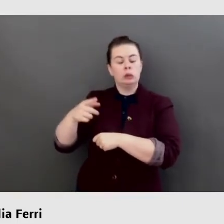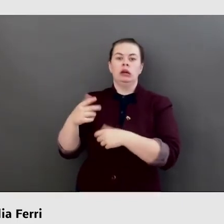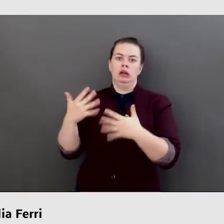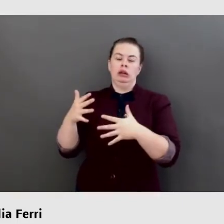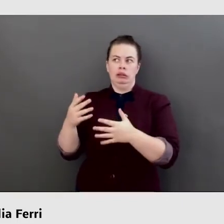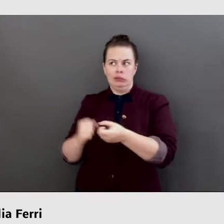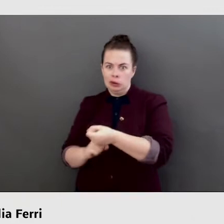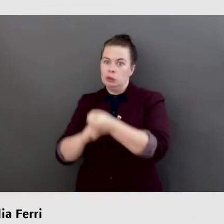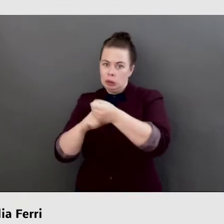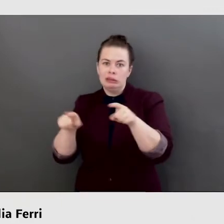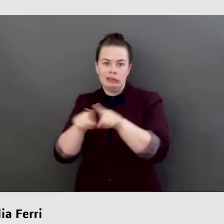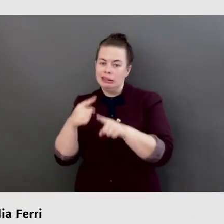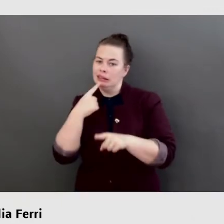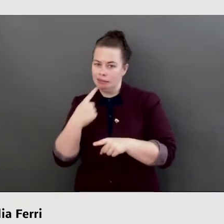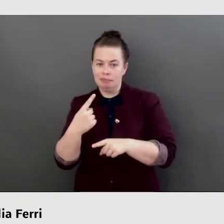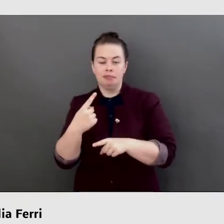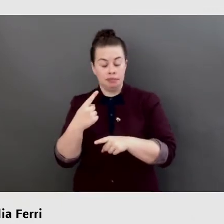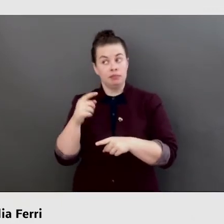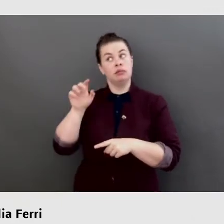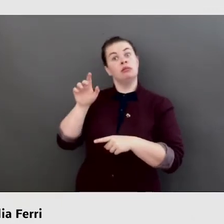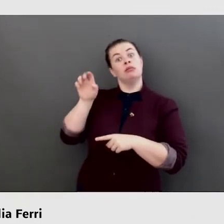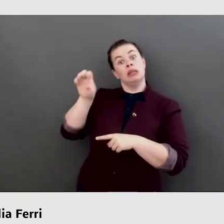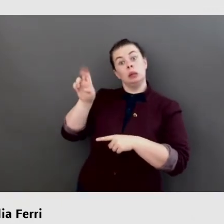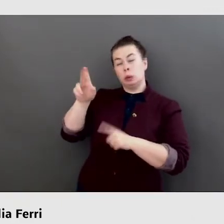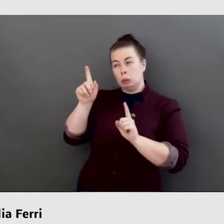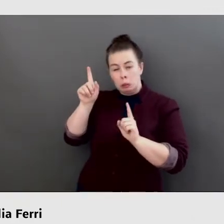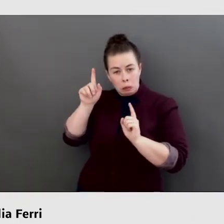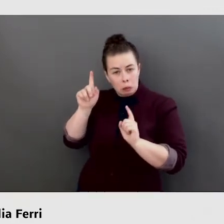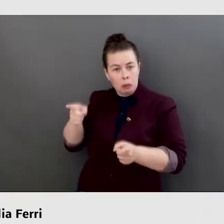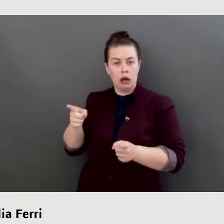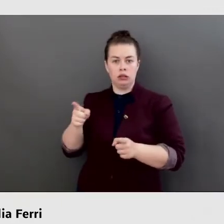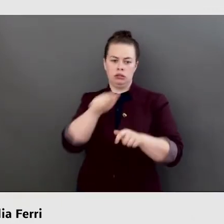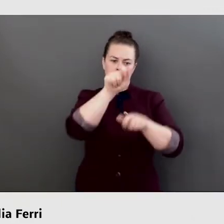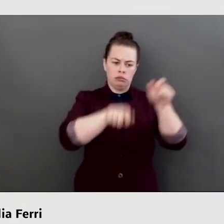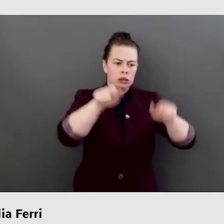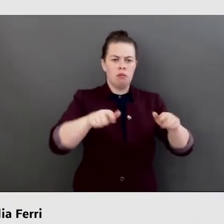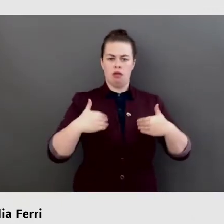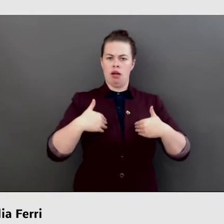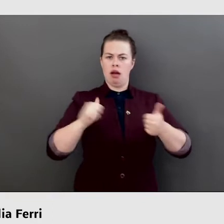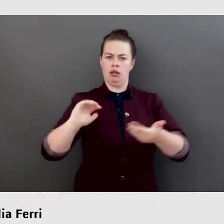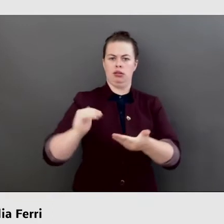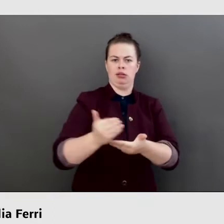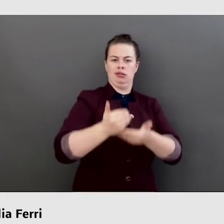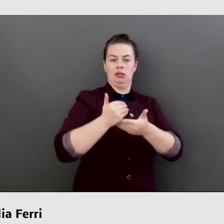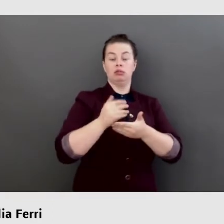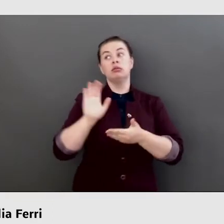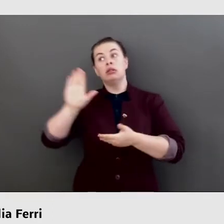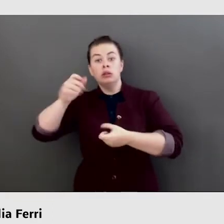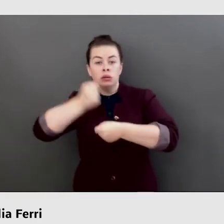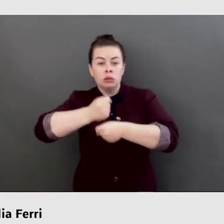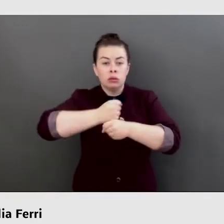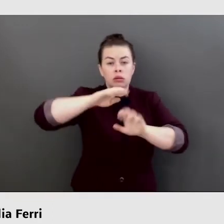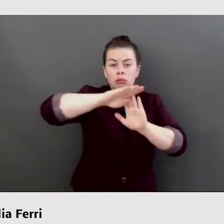a cross-cutting provision that requires the EU to take into account the protection of human health